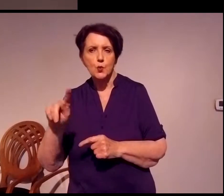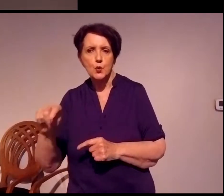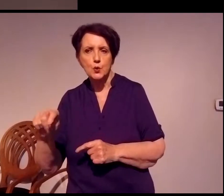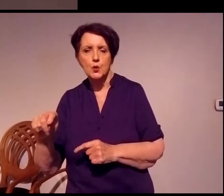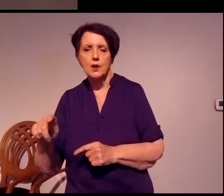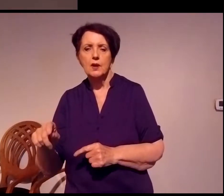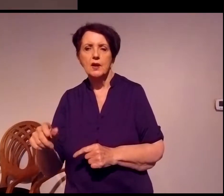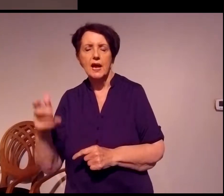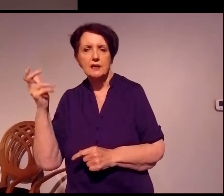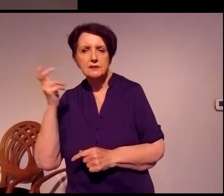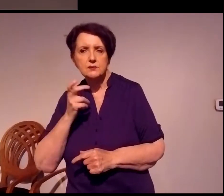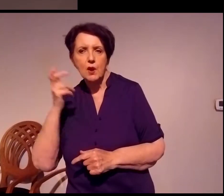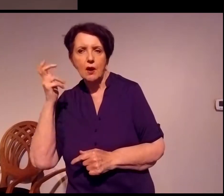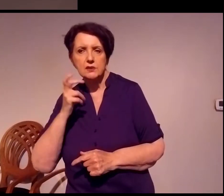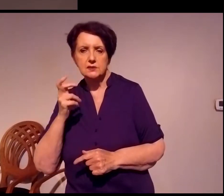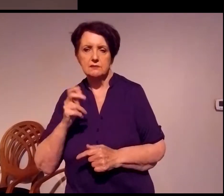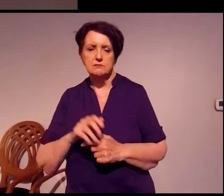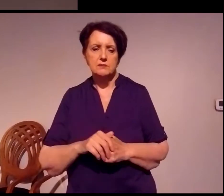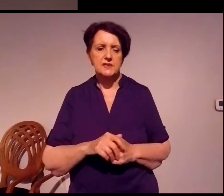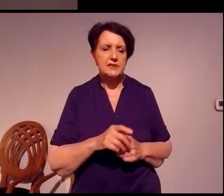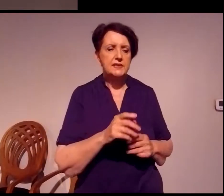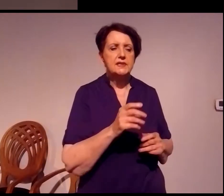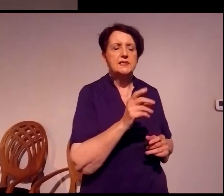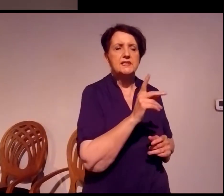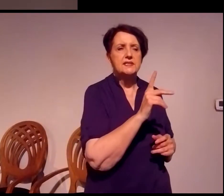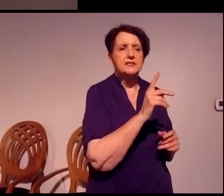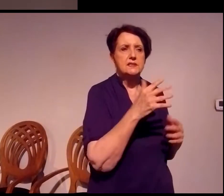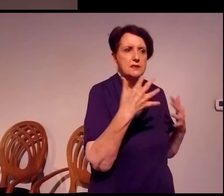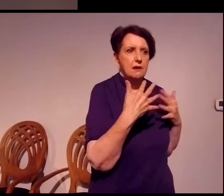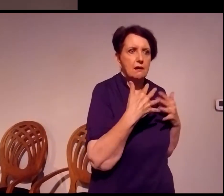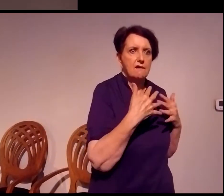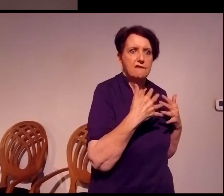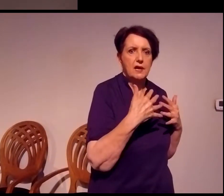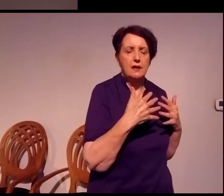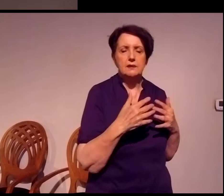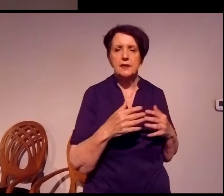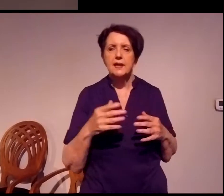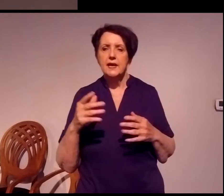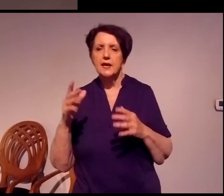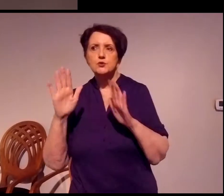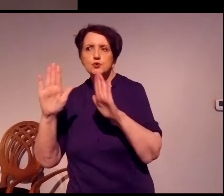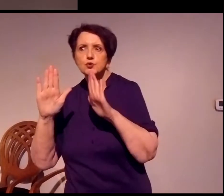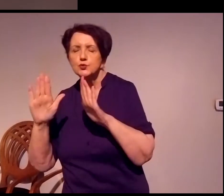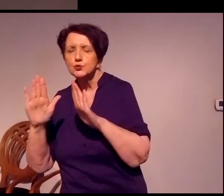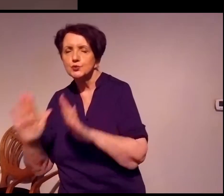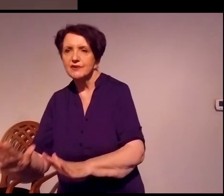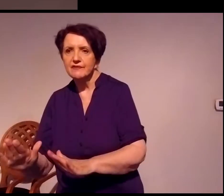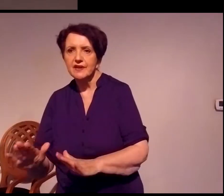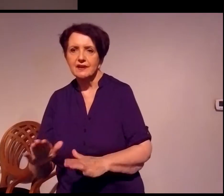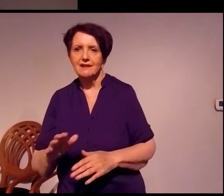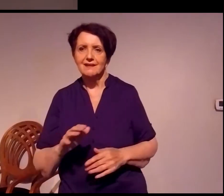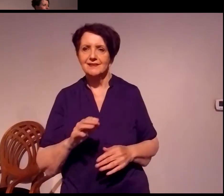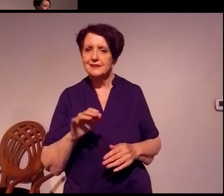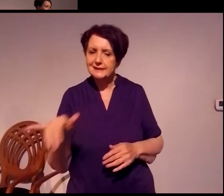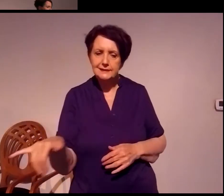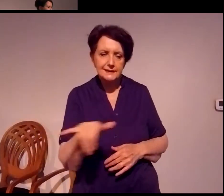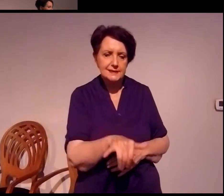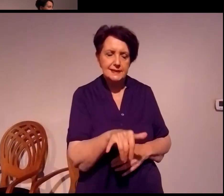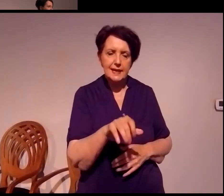Terrify and terrific. Every negative experience holds the seeds